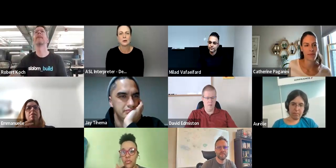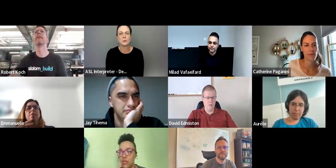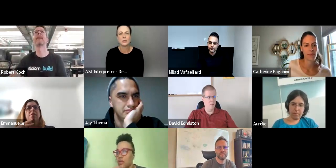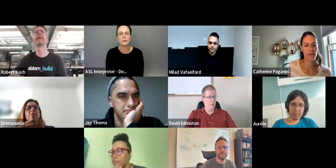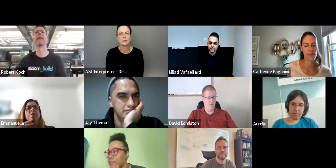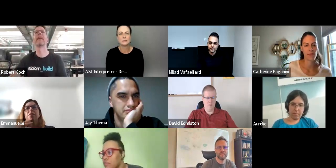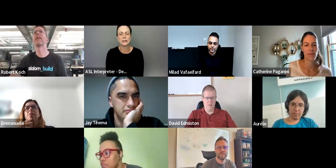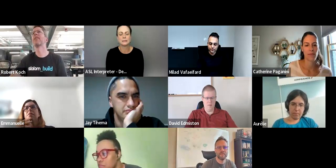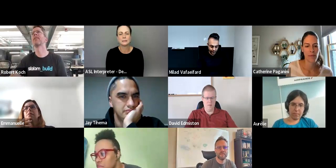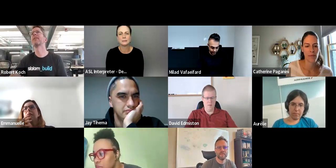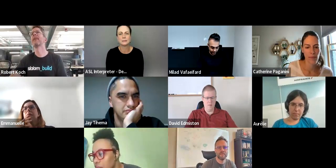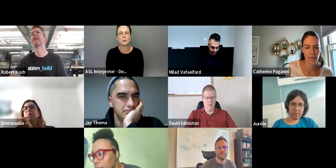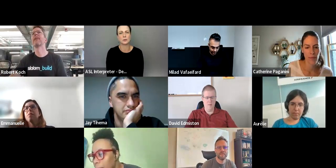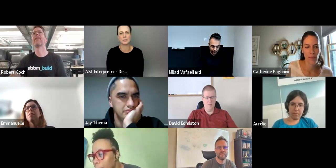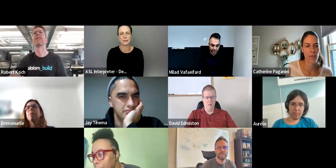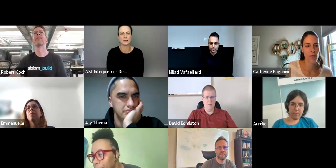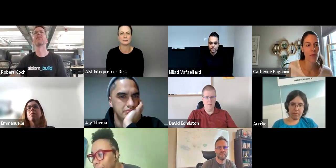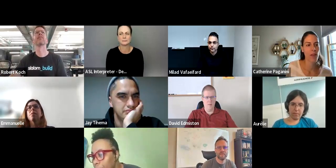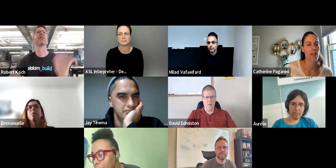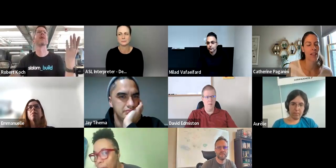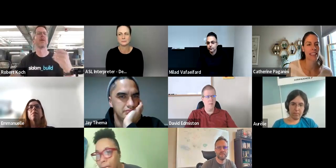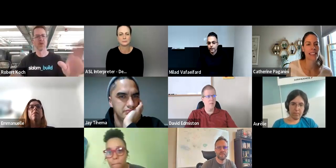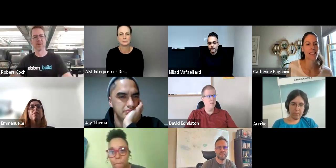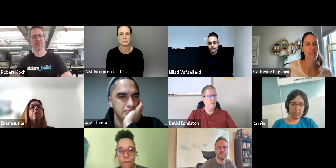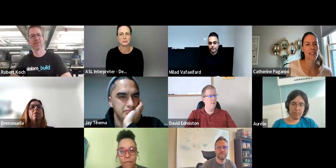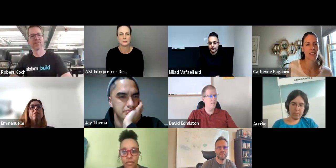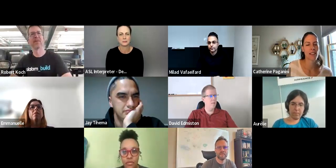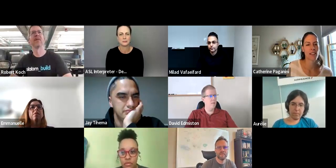So where is that? Hold on one sec.